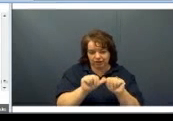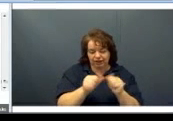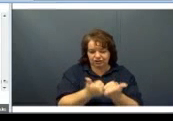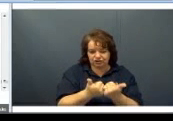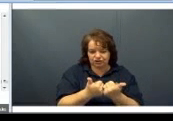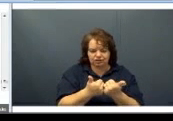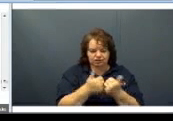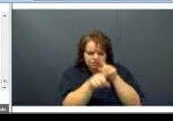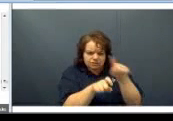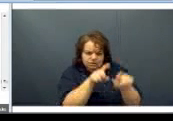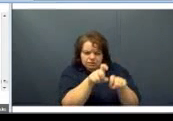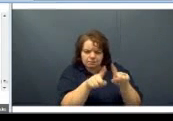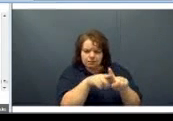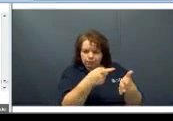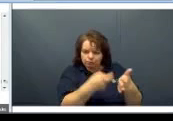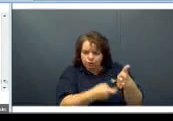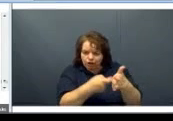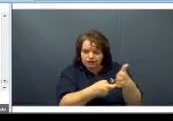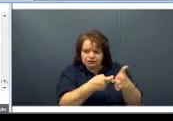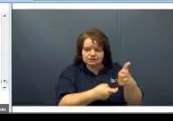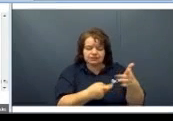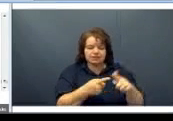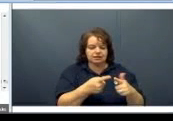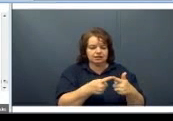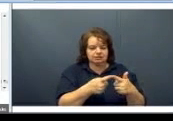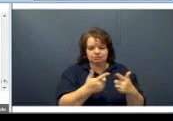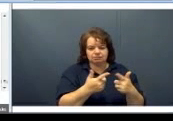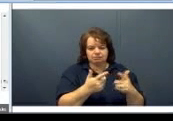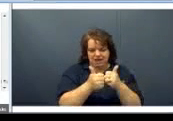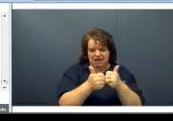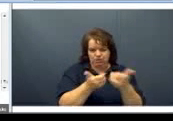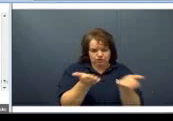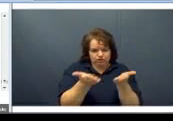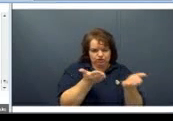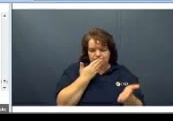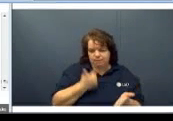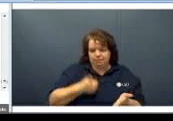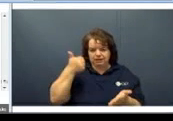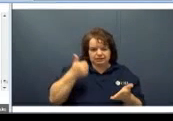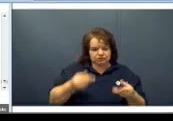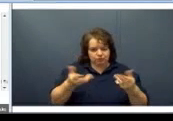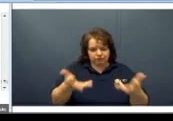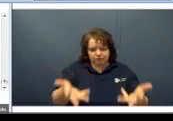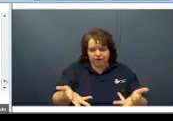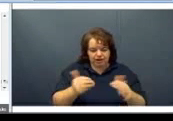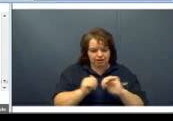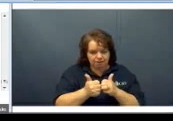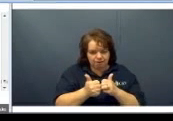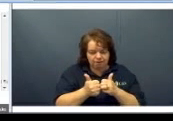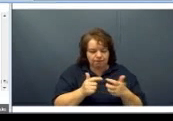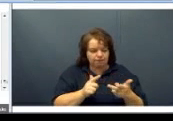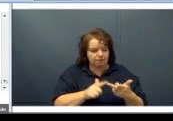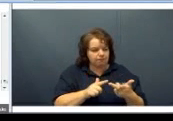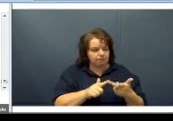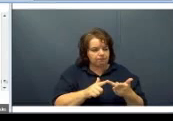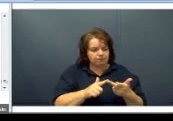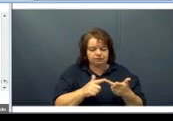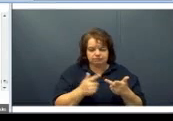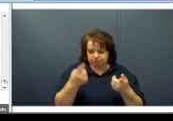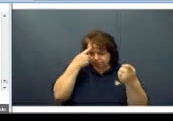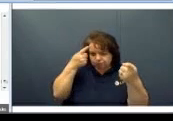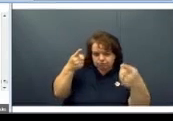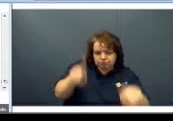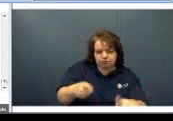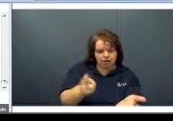interpreter referral agency and inquire about their prices. Talk to them about how services are